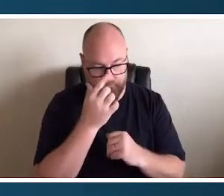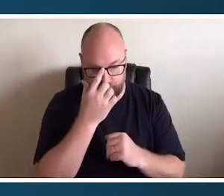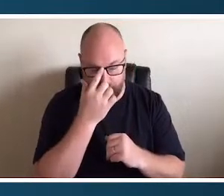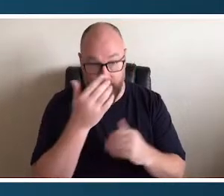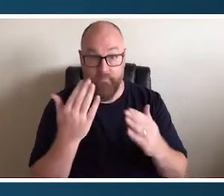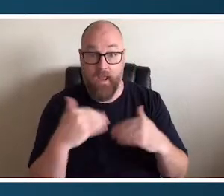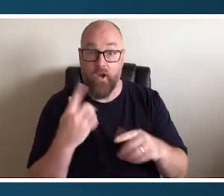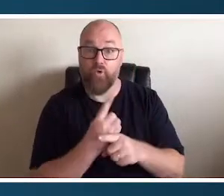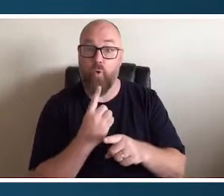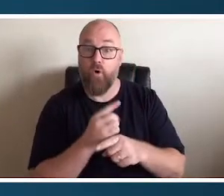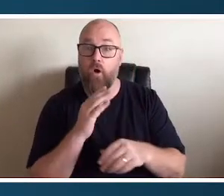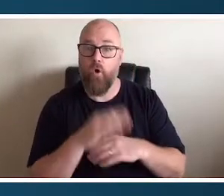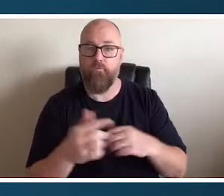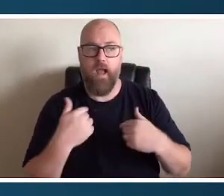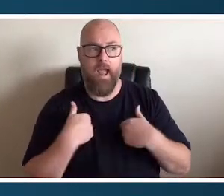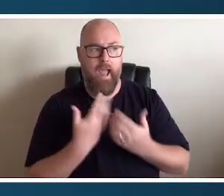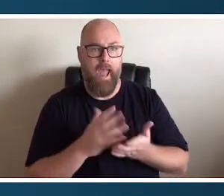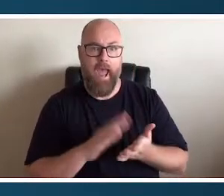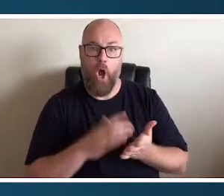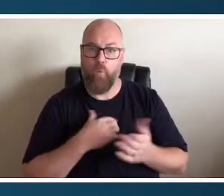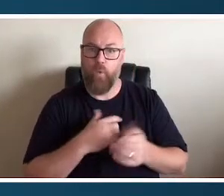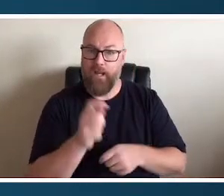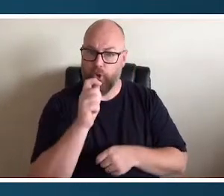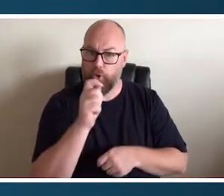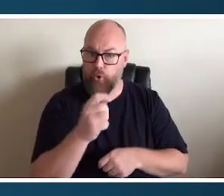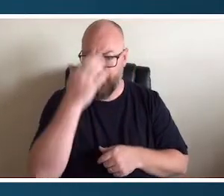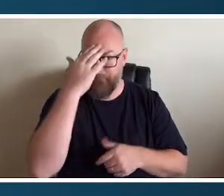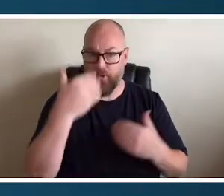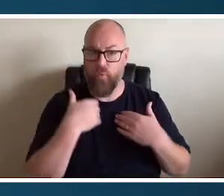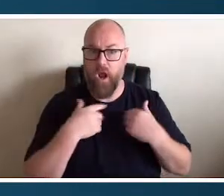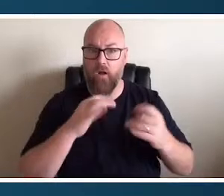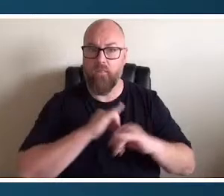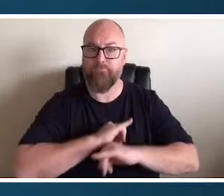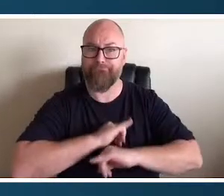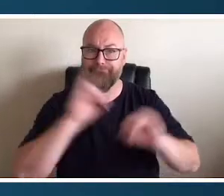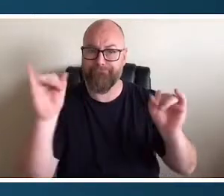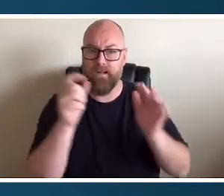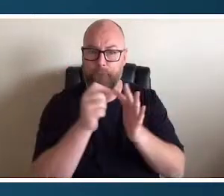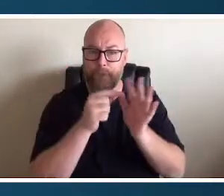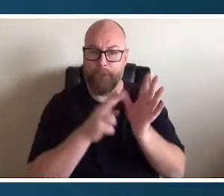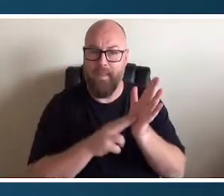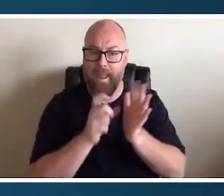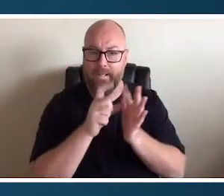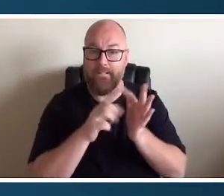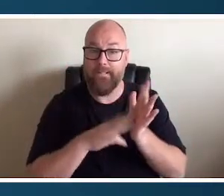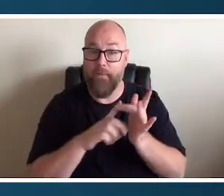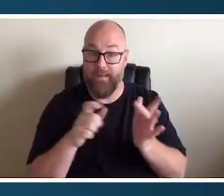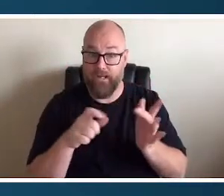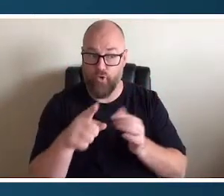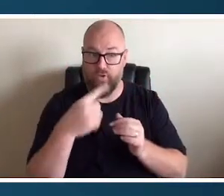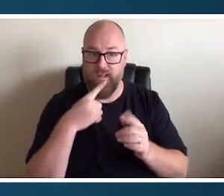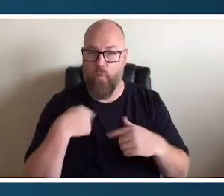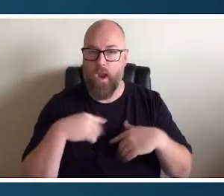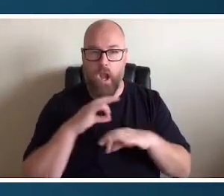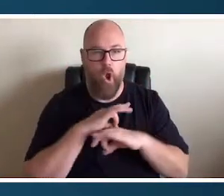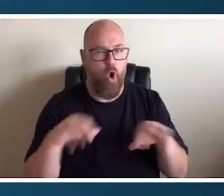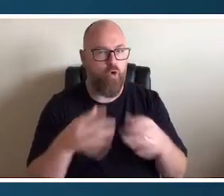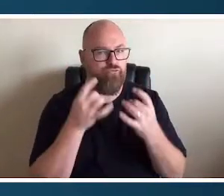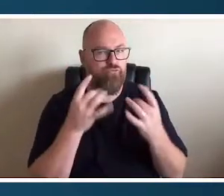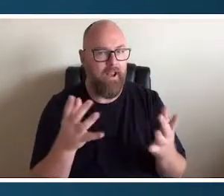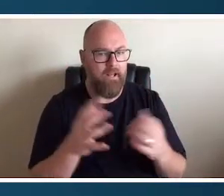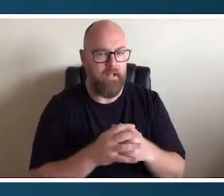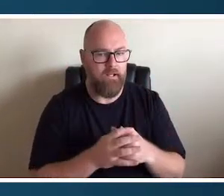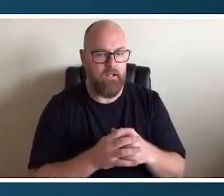walking towards a mental health pandemic to which we are not ready. And I wondered if you could comment further on how you see